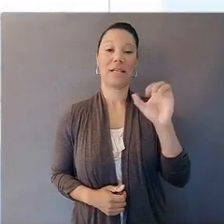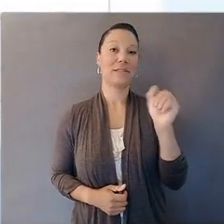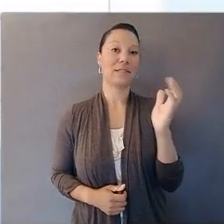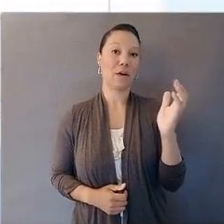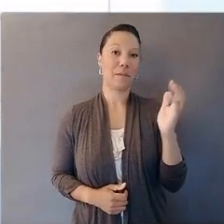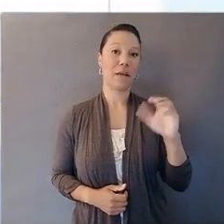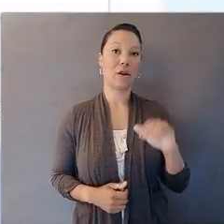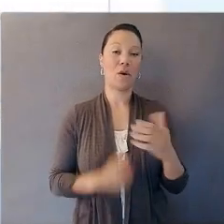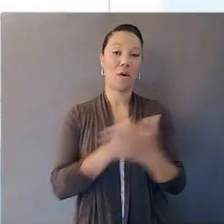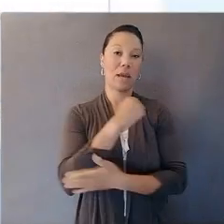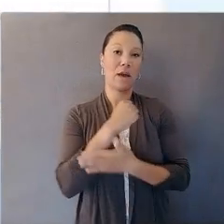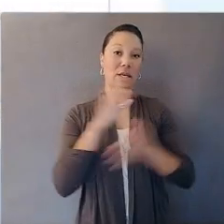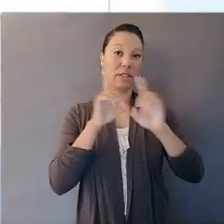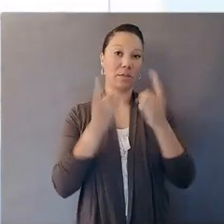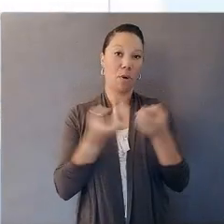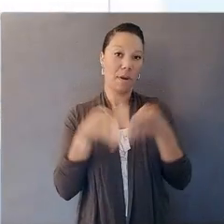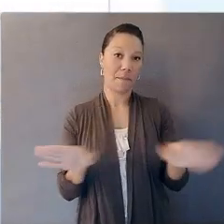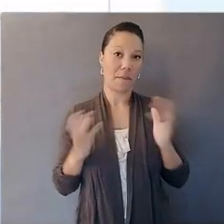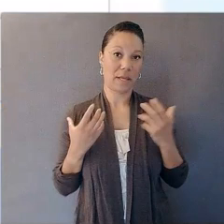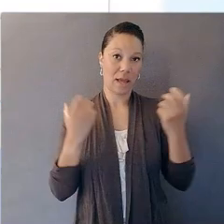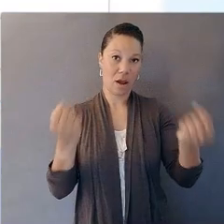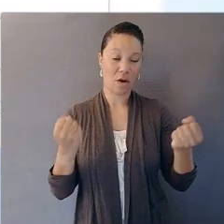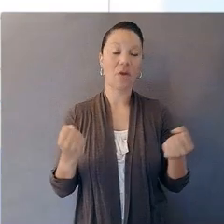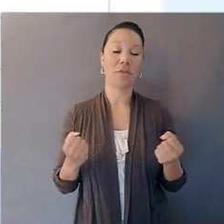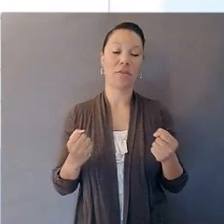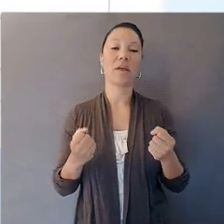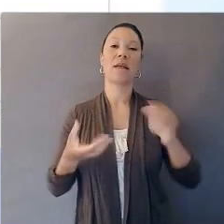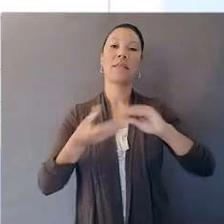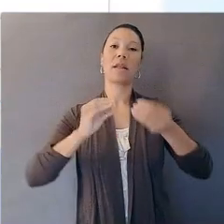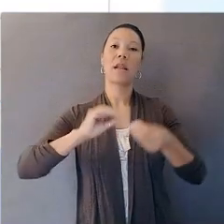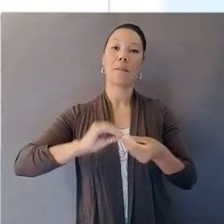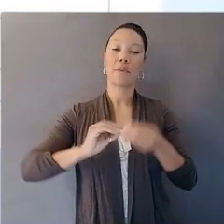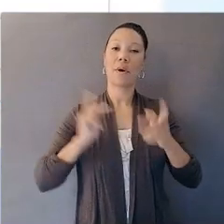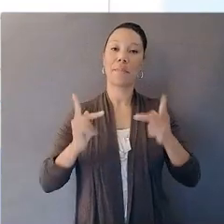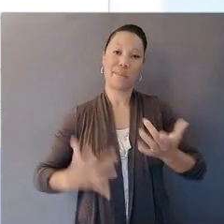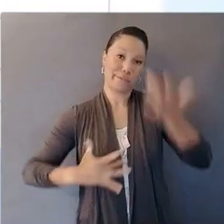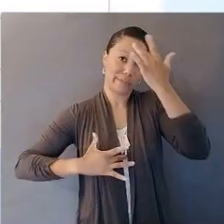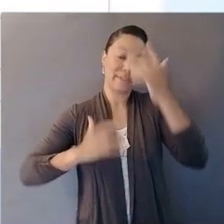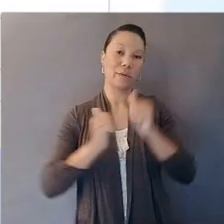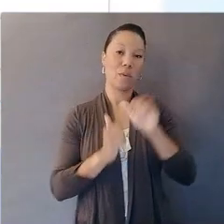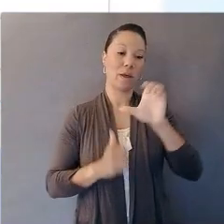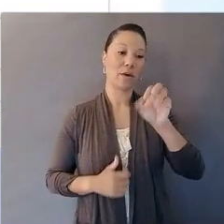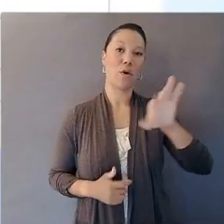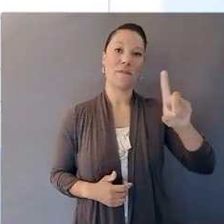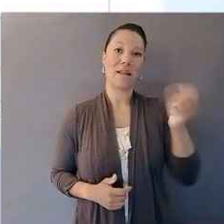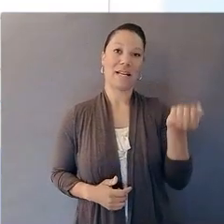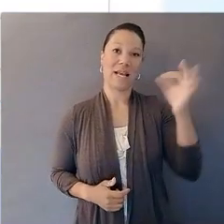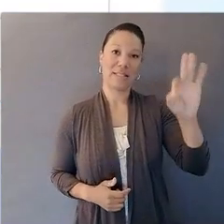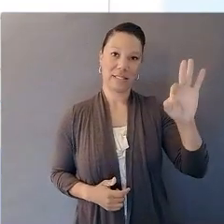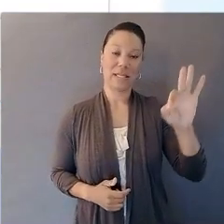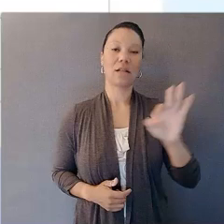County Department of Public Health, the number of COVID-19 confirmed cases in the county is now at